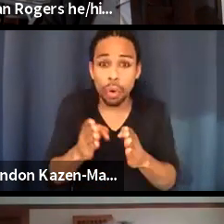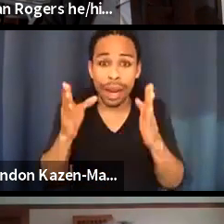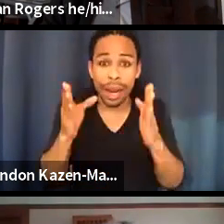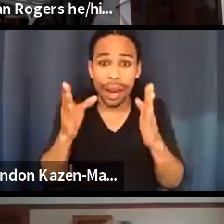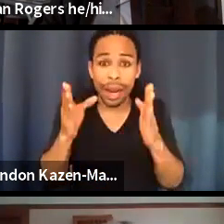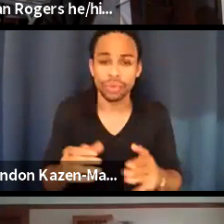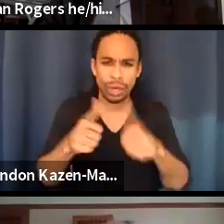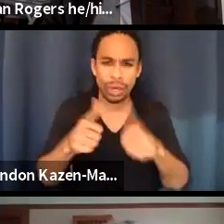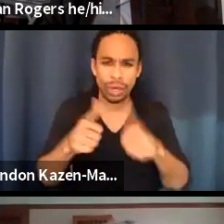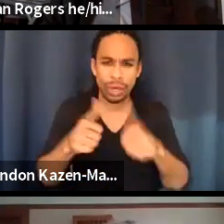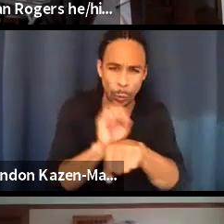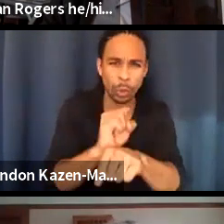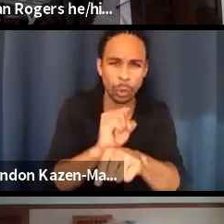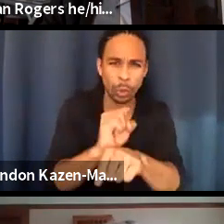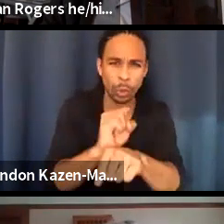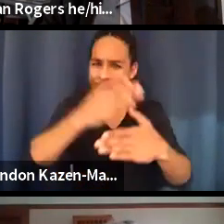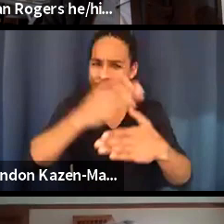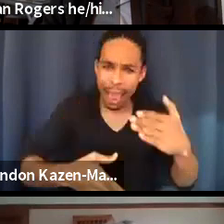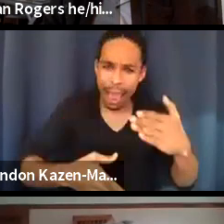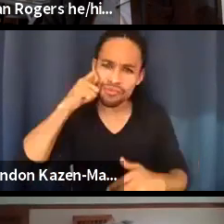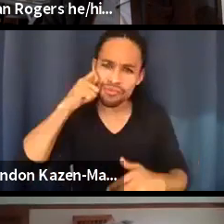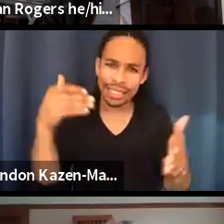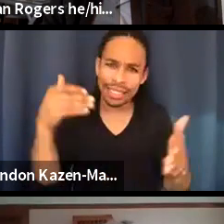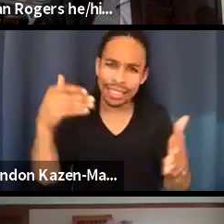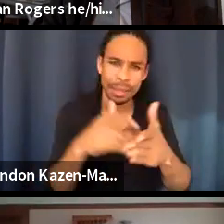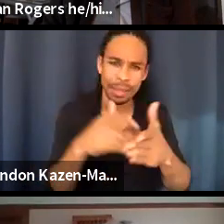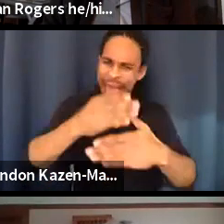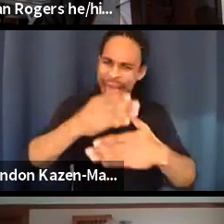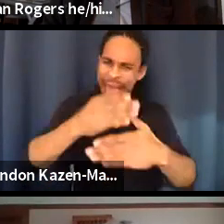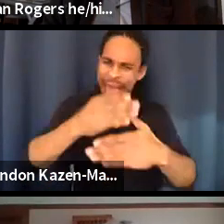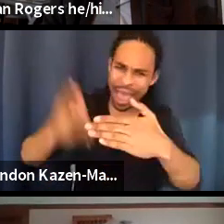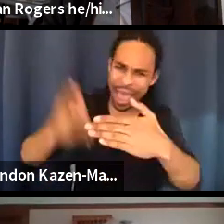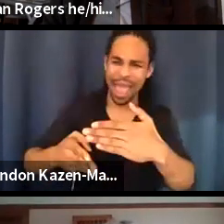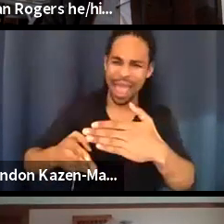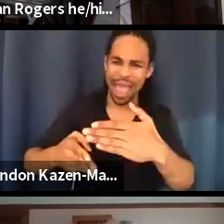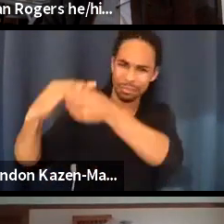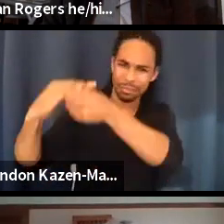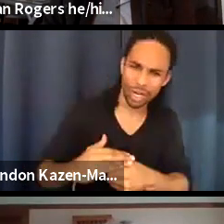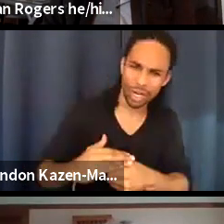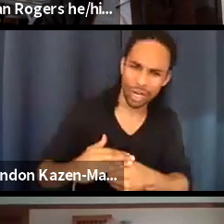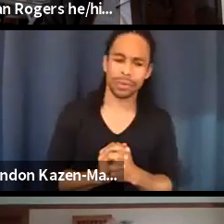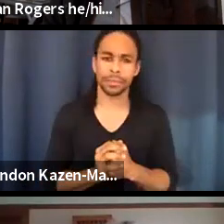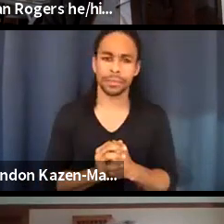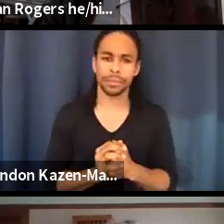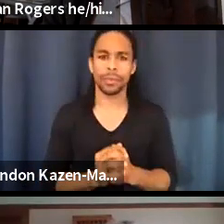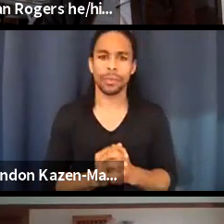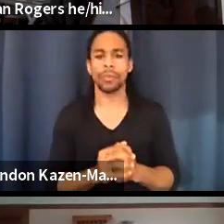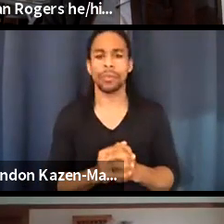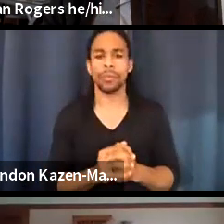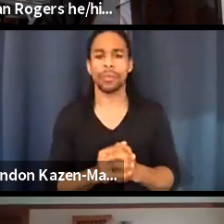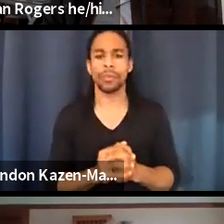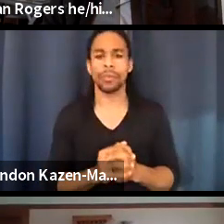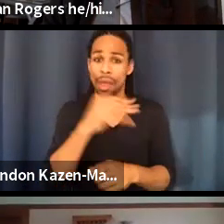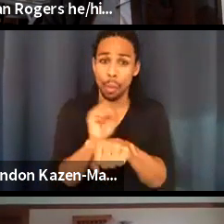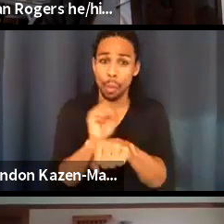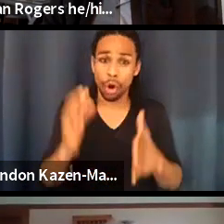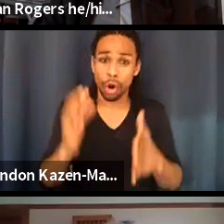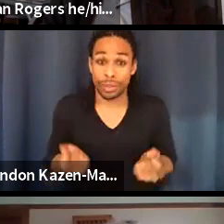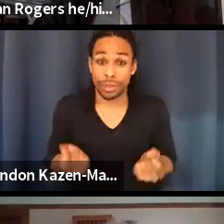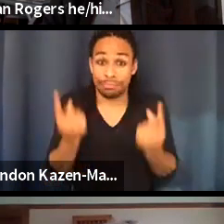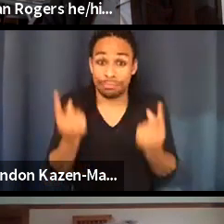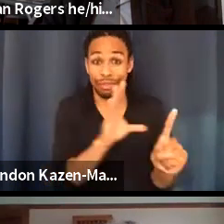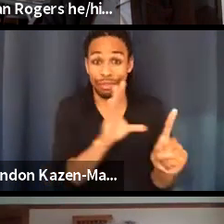lifetimes. And workers are spending their time, energy, and labor to keep some